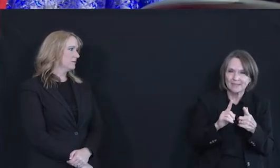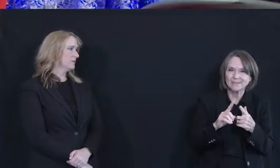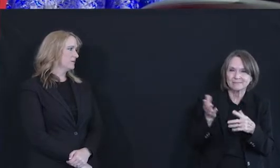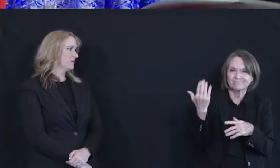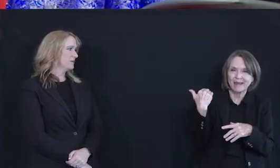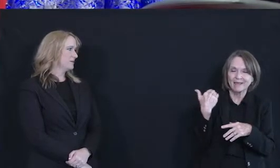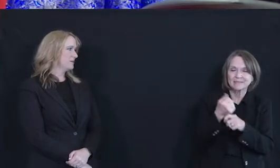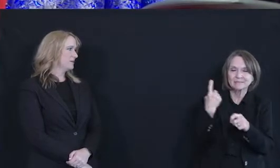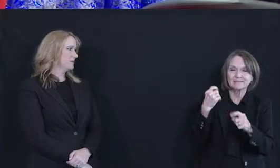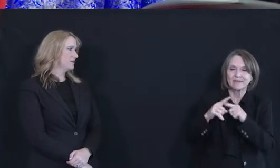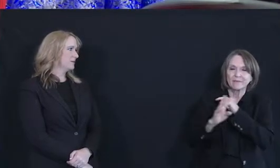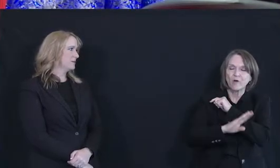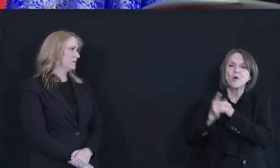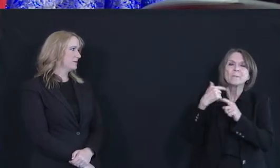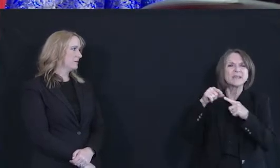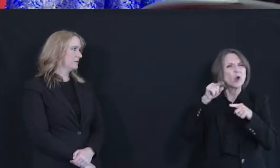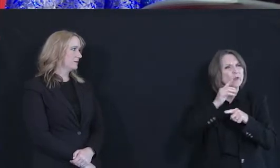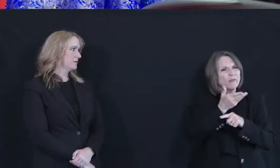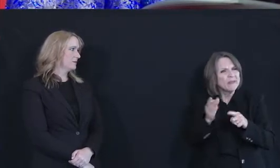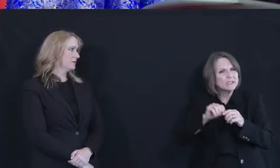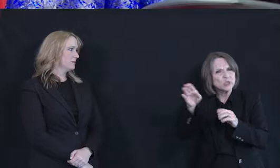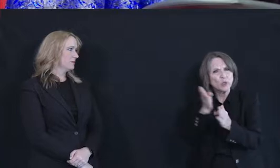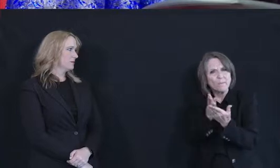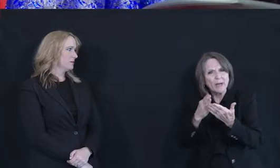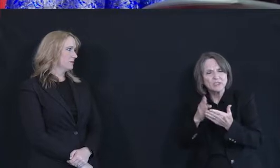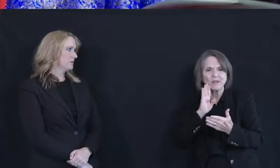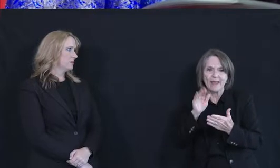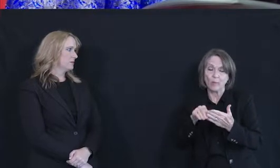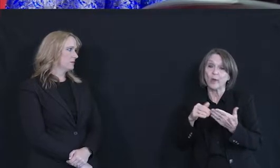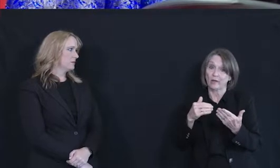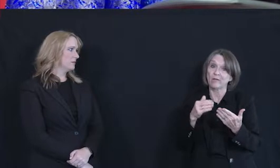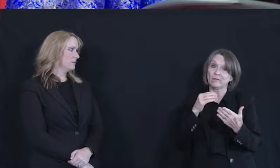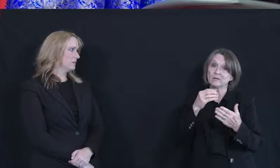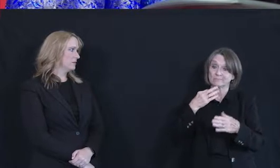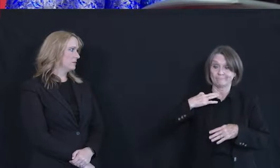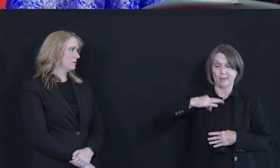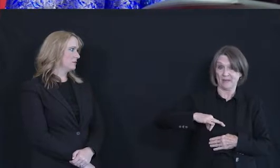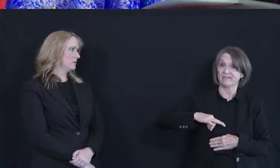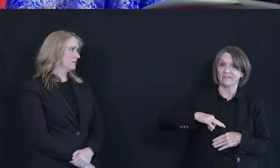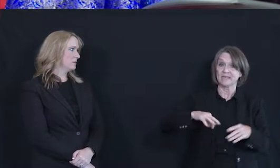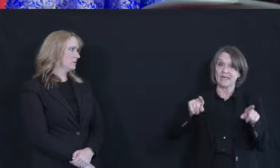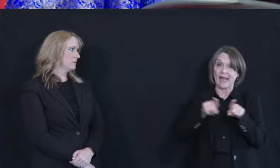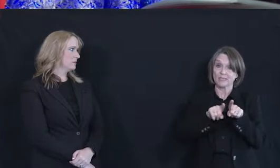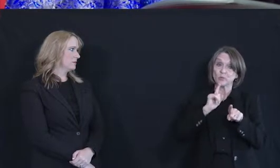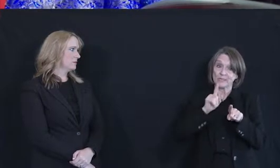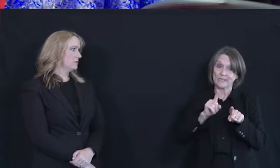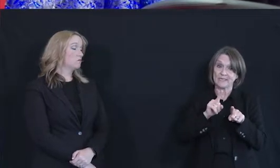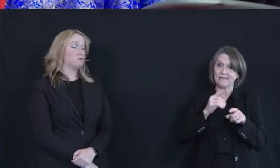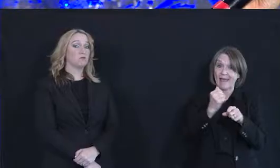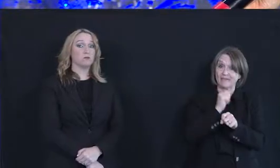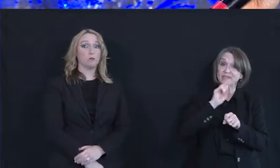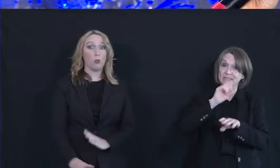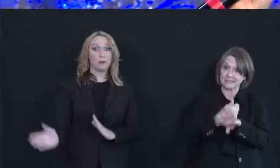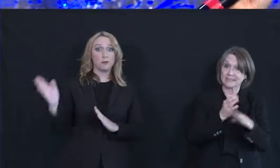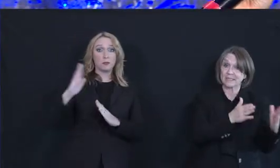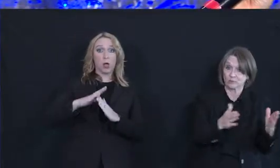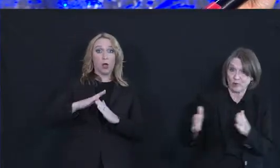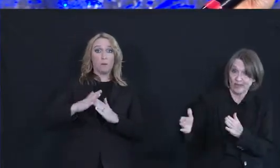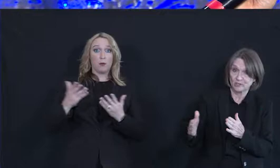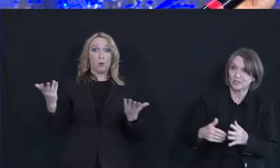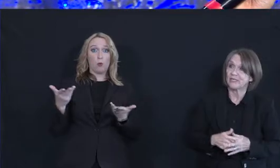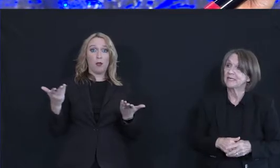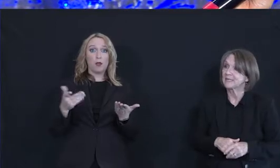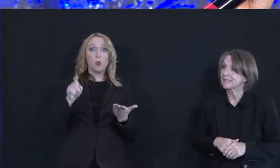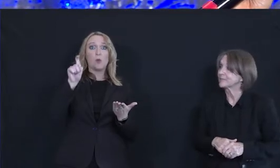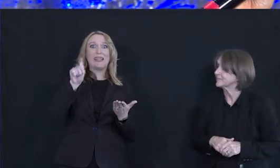things you can point to in the budget that you think will pay dividends when it comes to this new Public Safety strategy well the number one is adding more officers